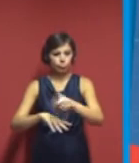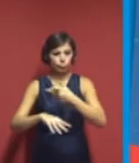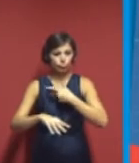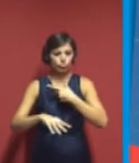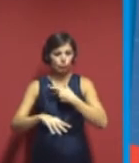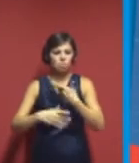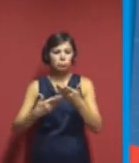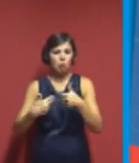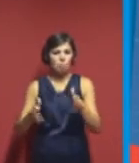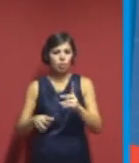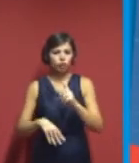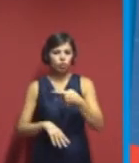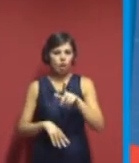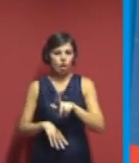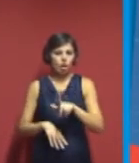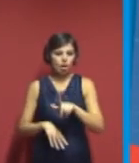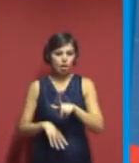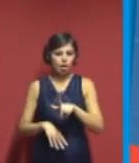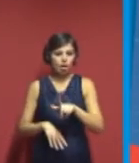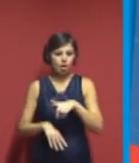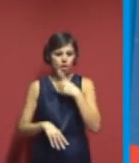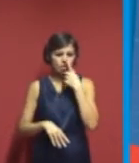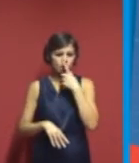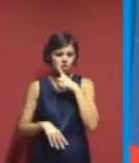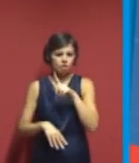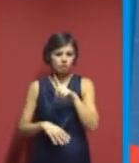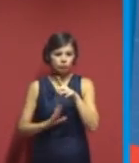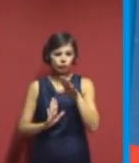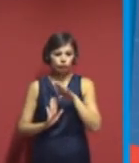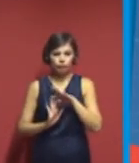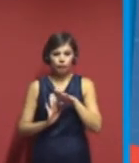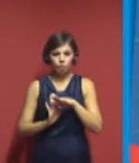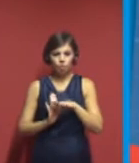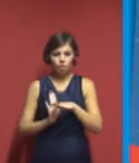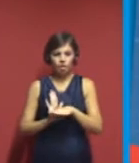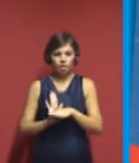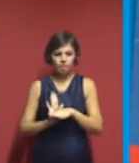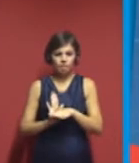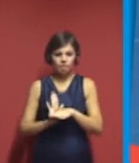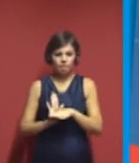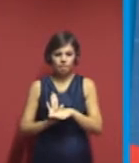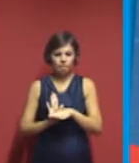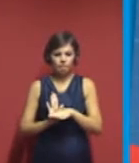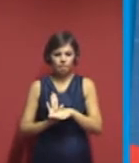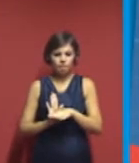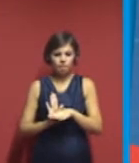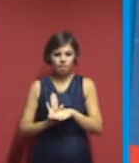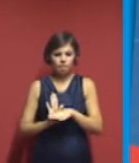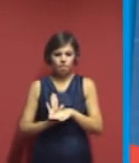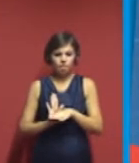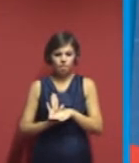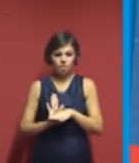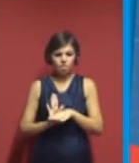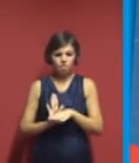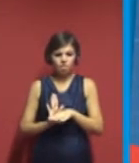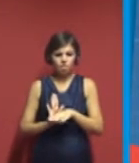actually the software is quite useless to use an OpenGL software in order to have the same data 2 times. So this is the software that it is